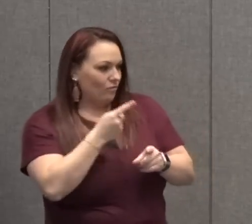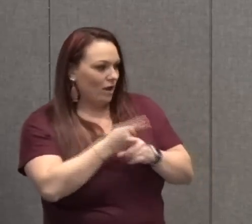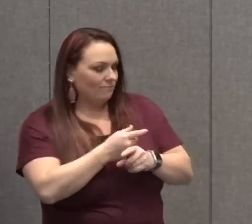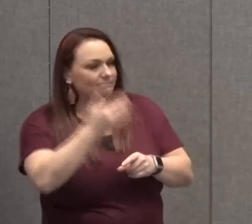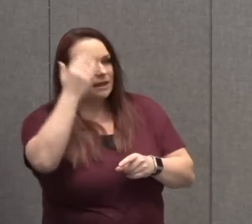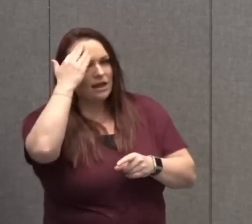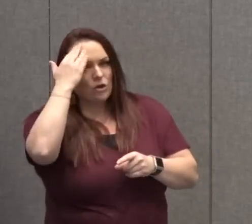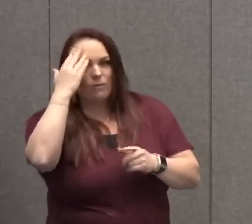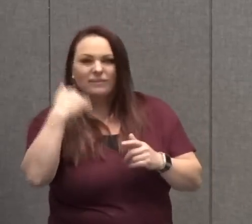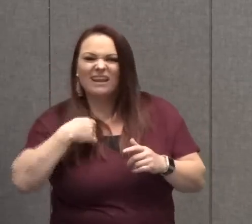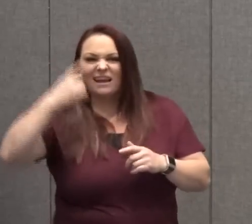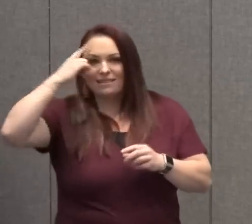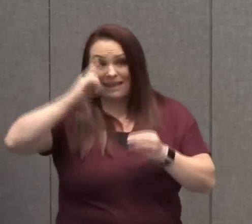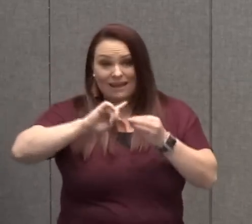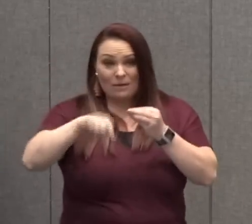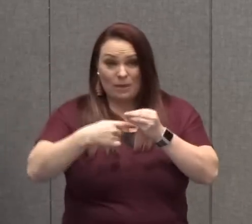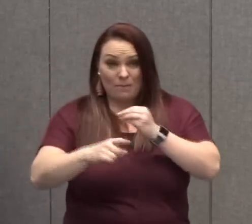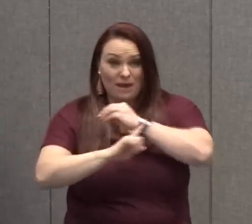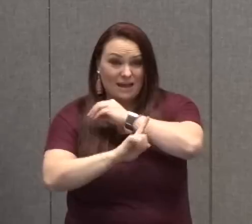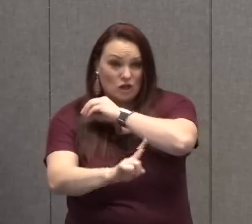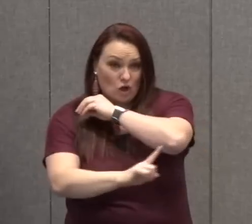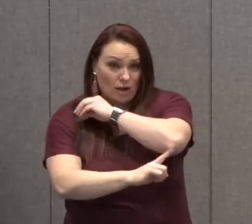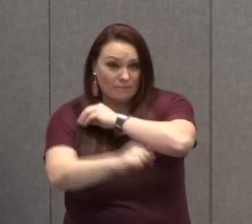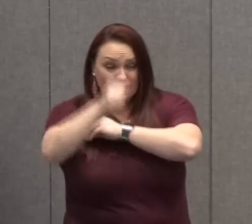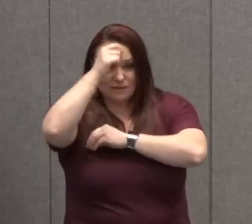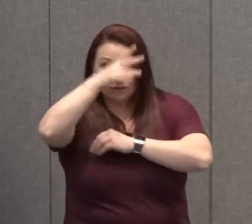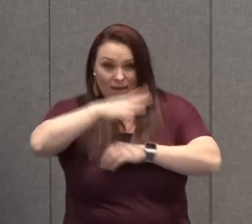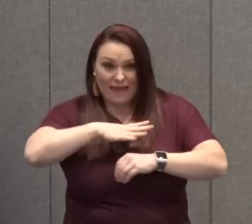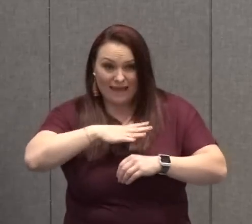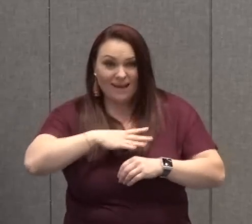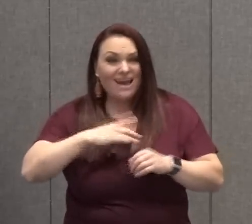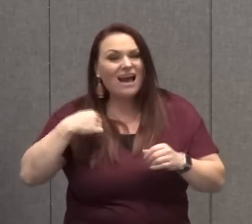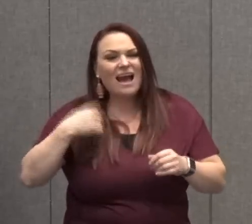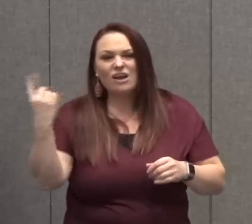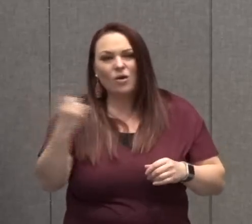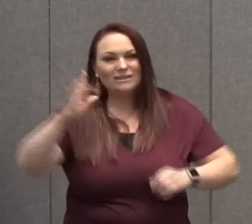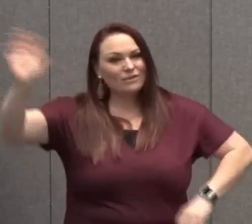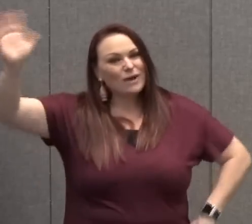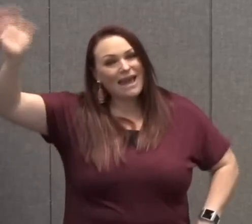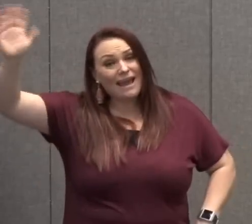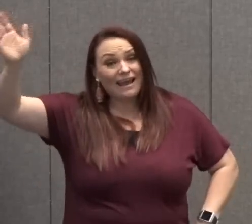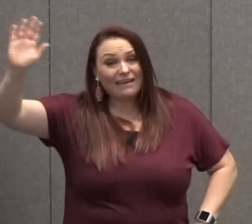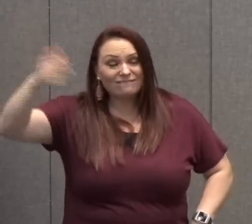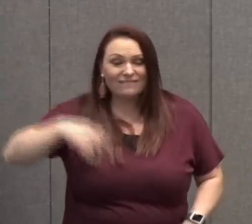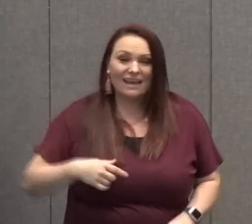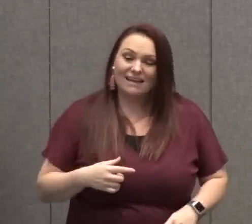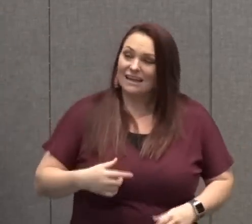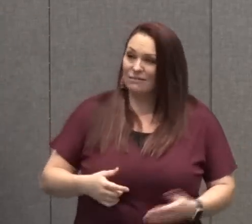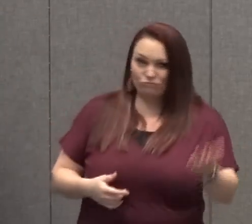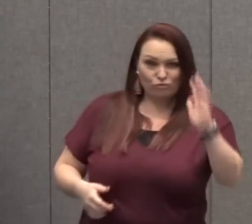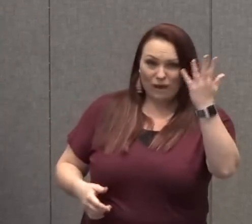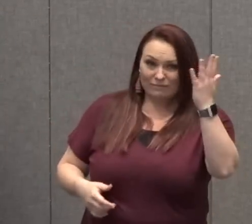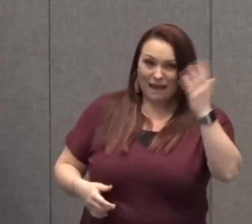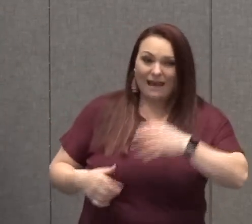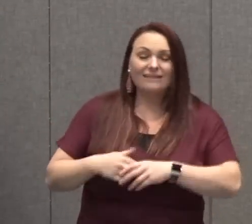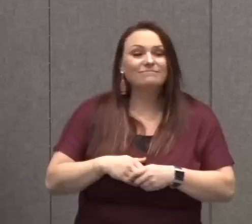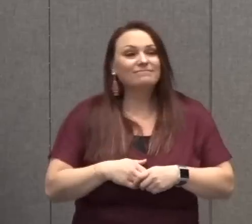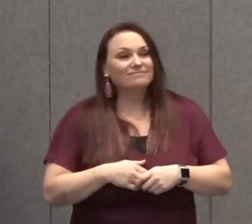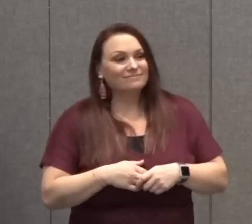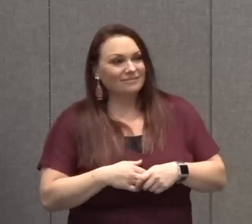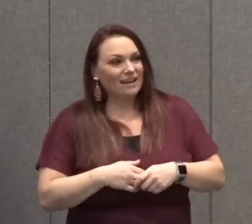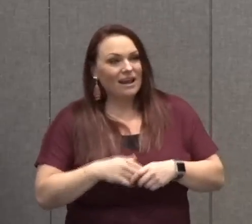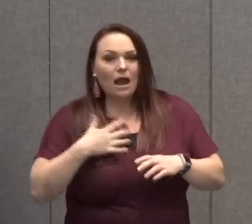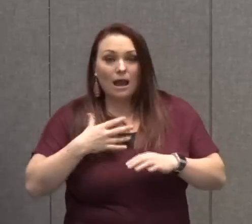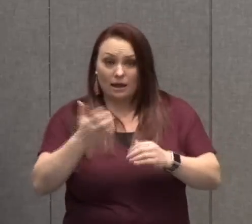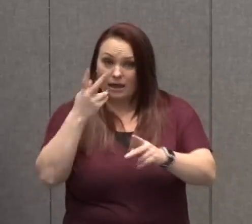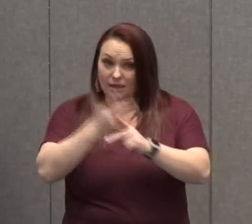my garbage man who was out there. always waved to him and he always waves back and he's very happy about that. I stay